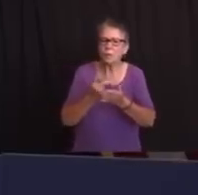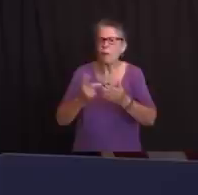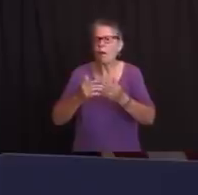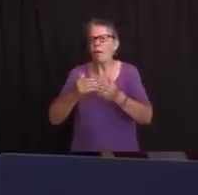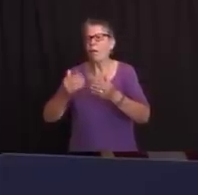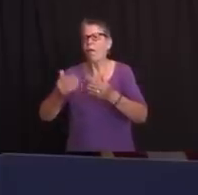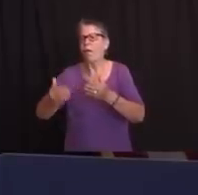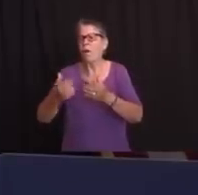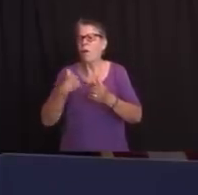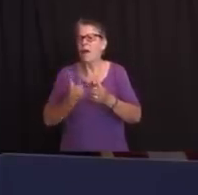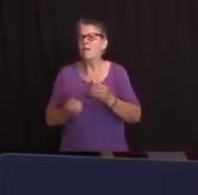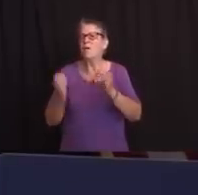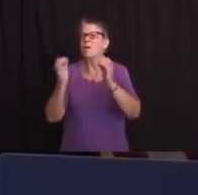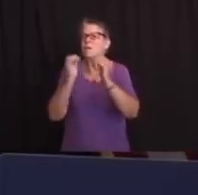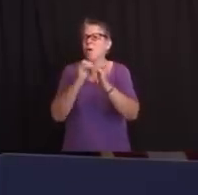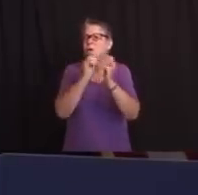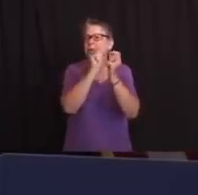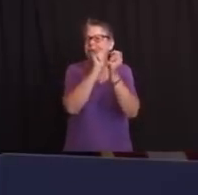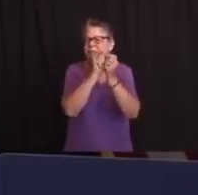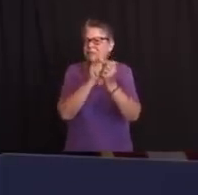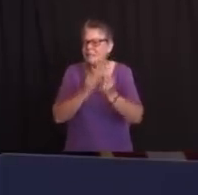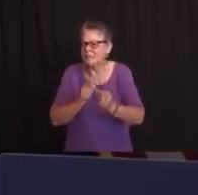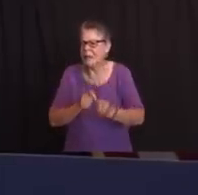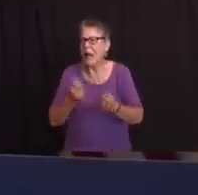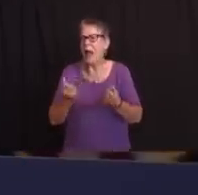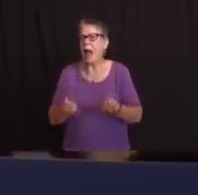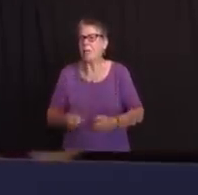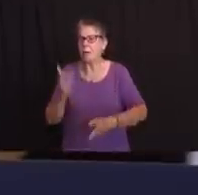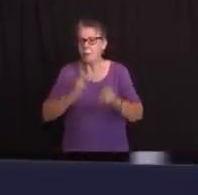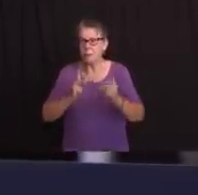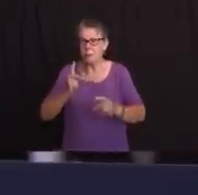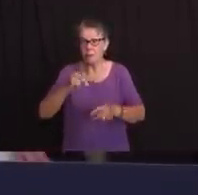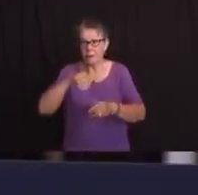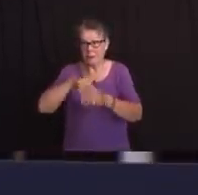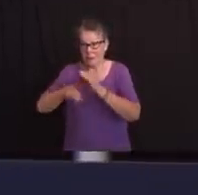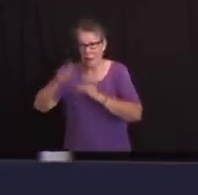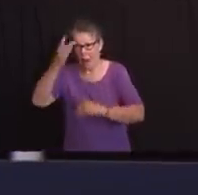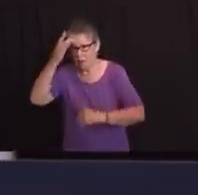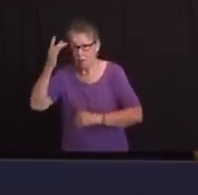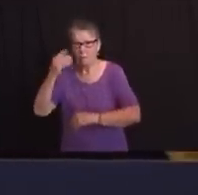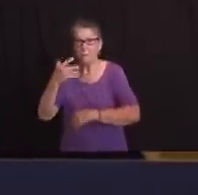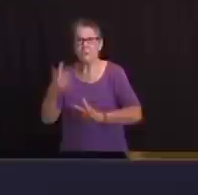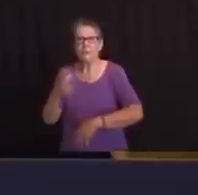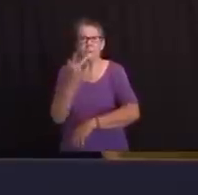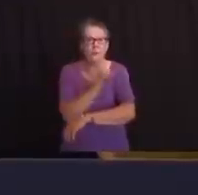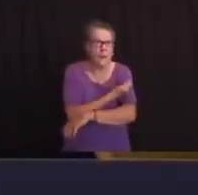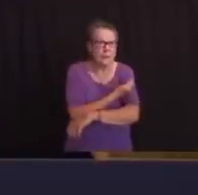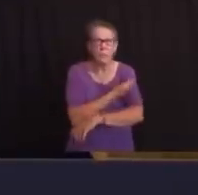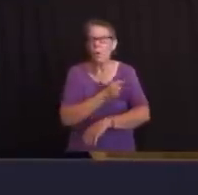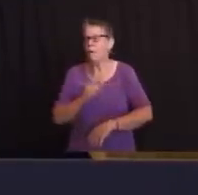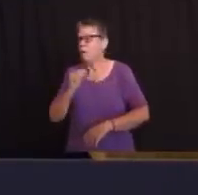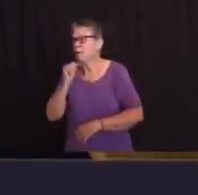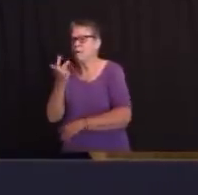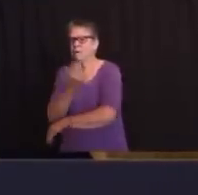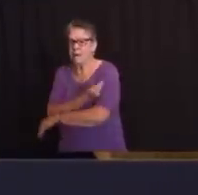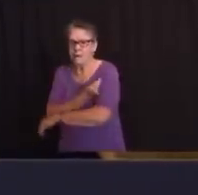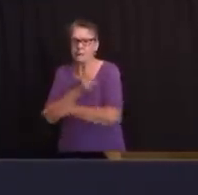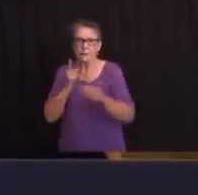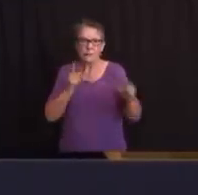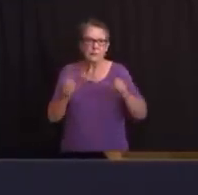of the patients, vaxxed and unvaxxed. And by the way, you mentioned you're getting a bunch of emails a day. That's something that a lot of